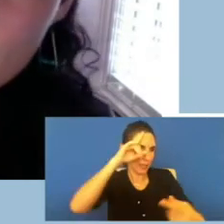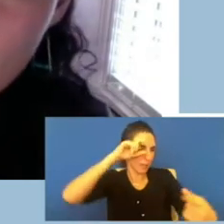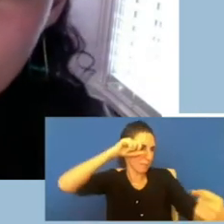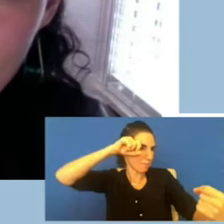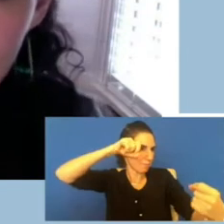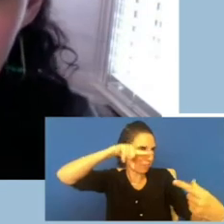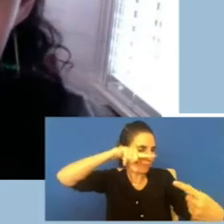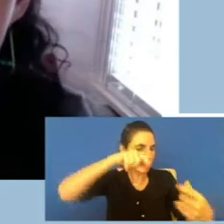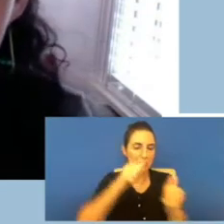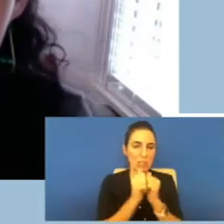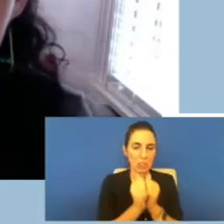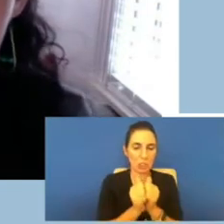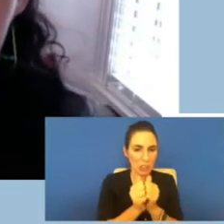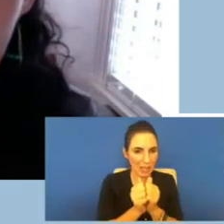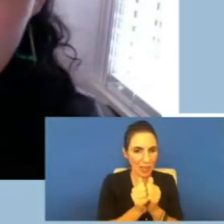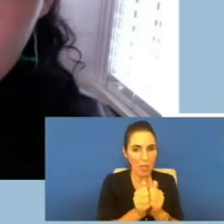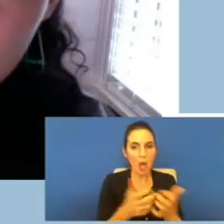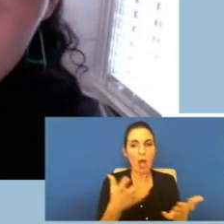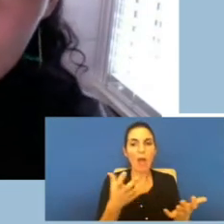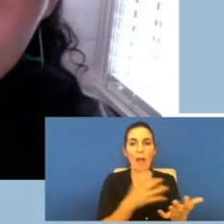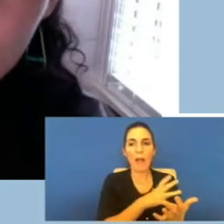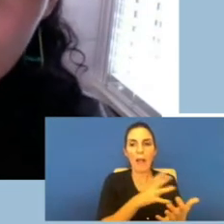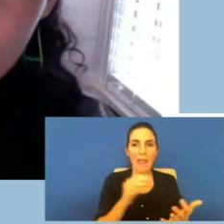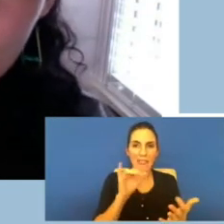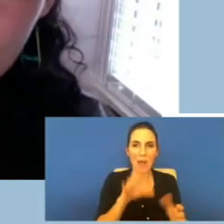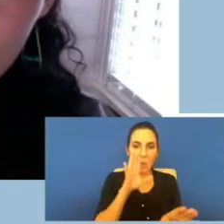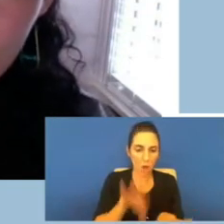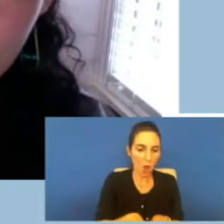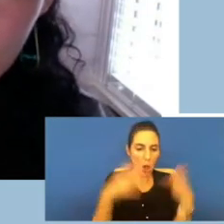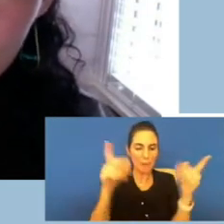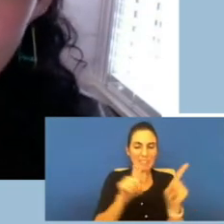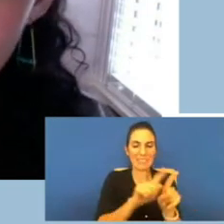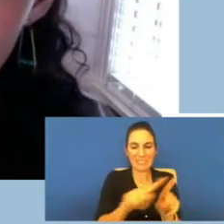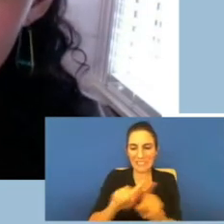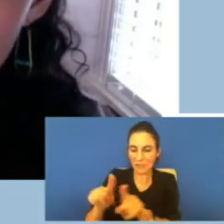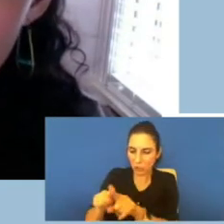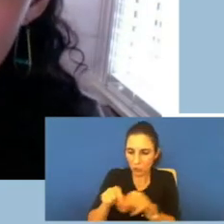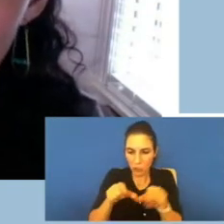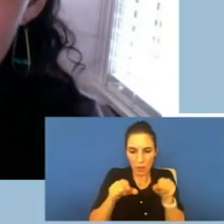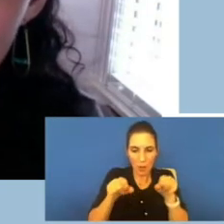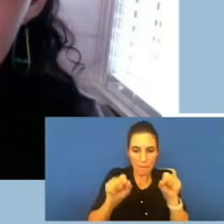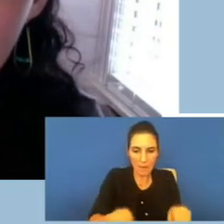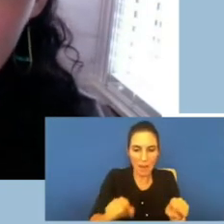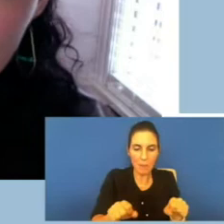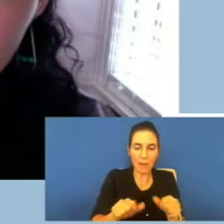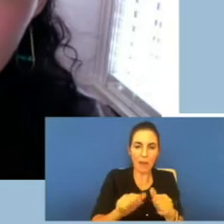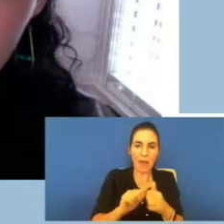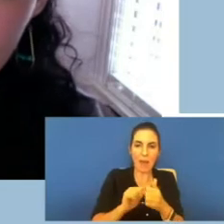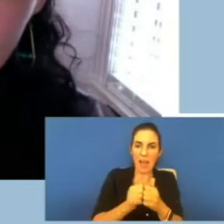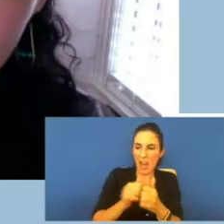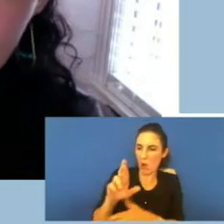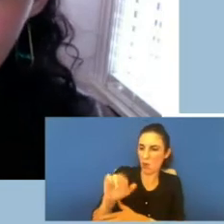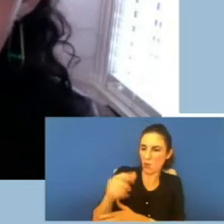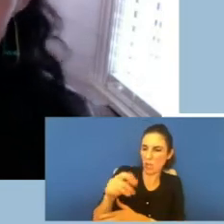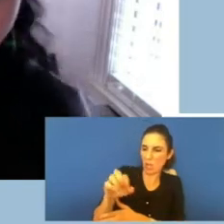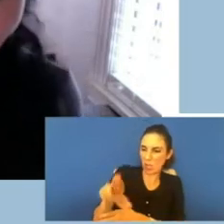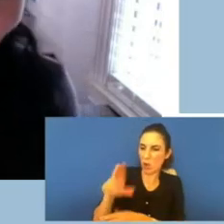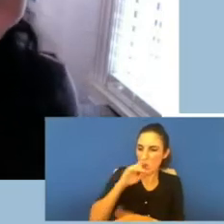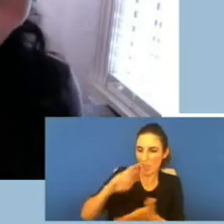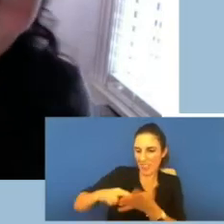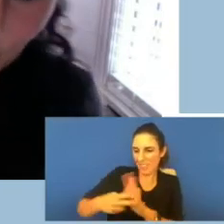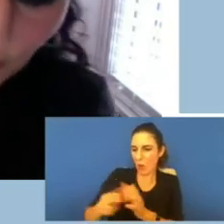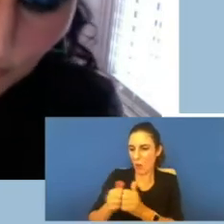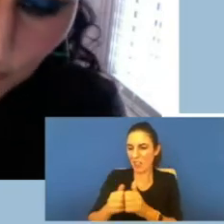can talk more about that, I think opens up different possibilities for how rigor gets defined with children and young people as